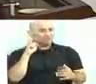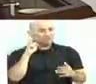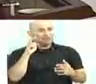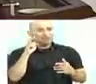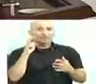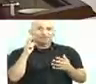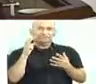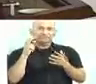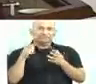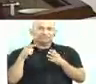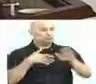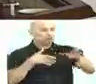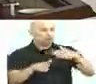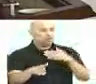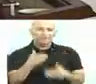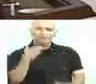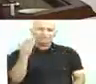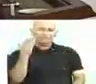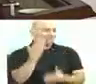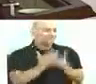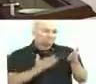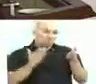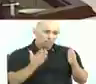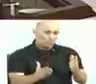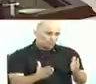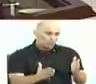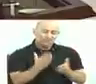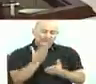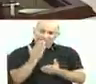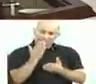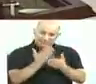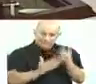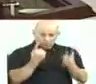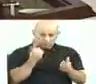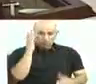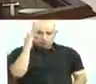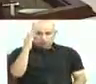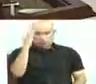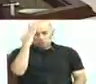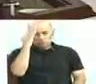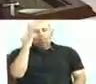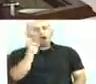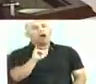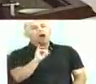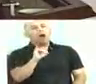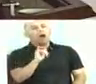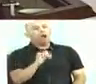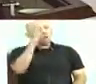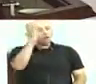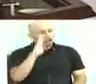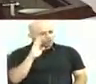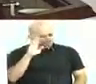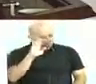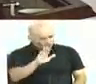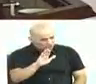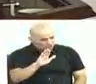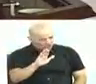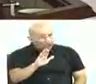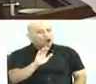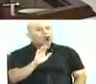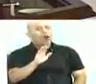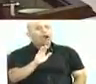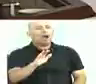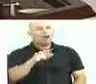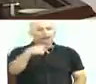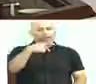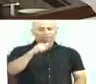out like him. Some kind of way, somebody is going to know God is your